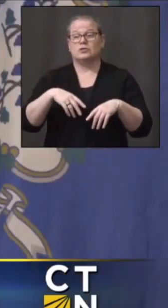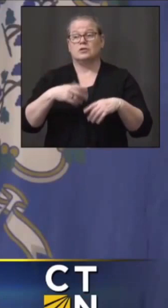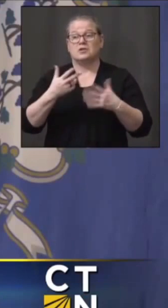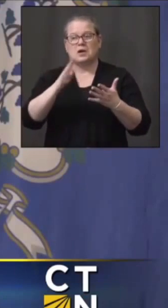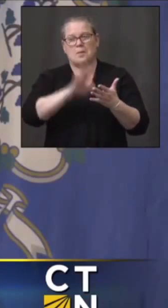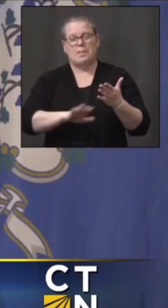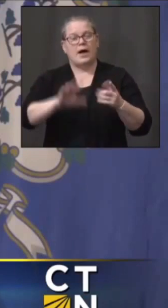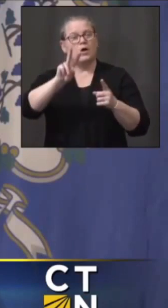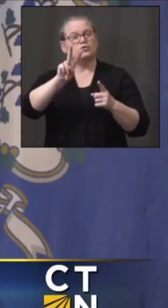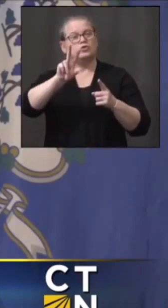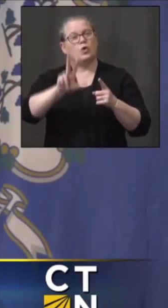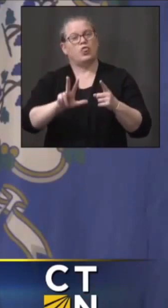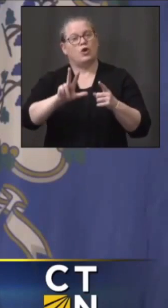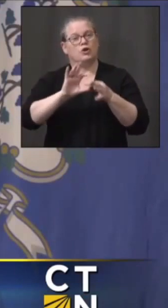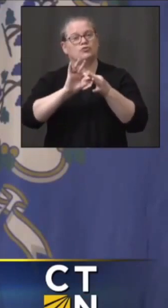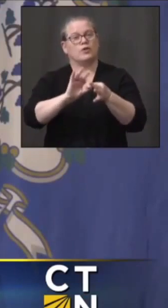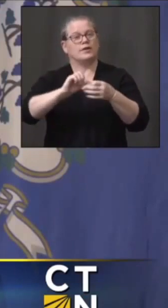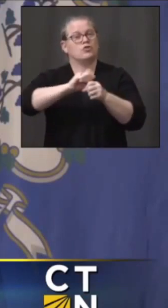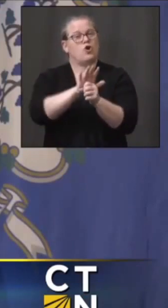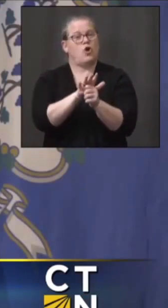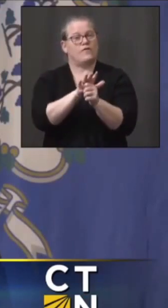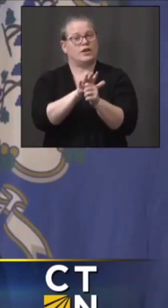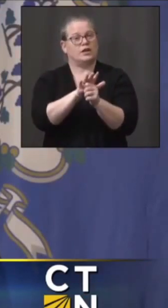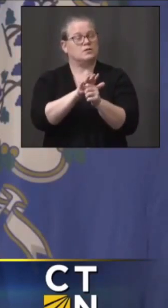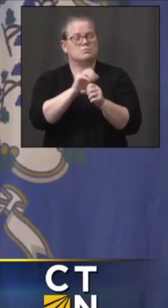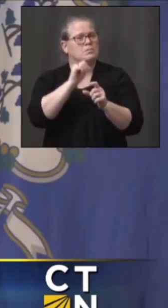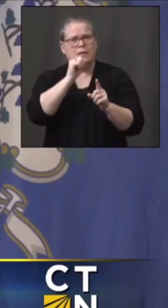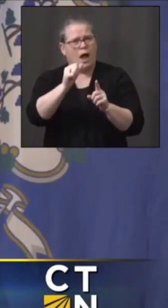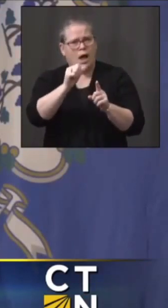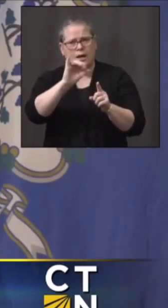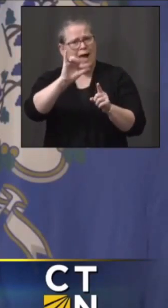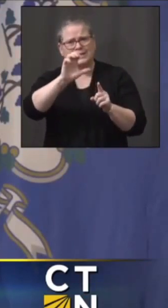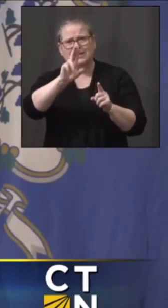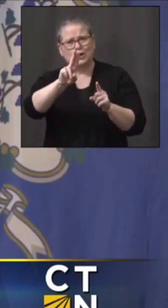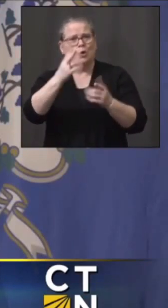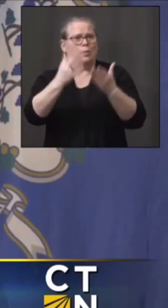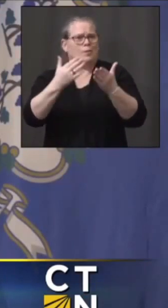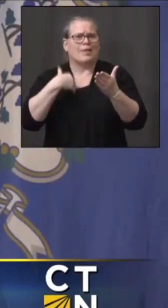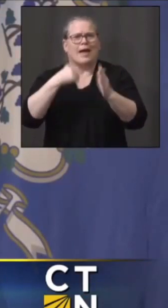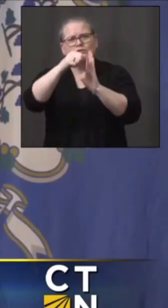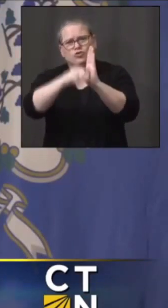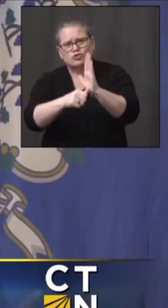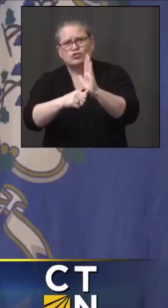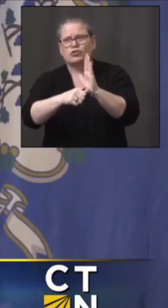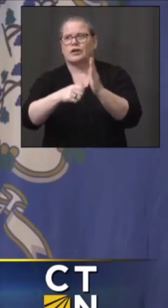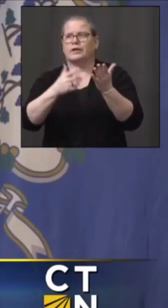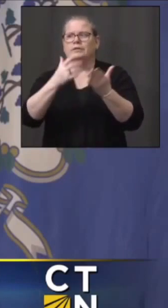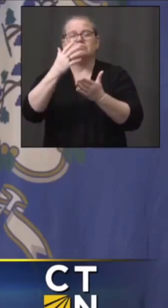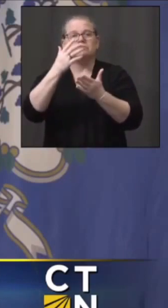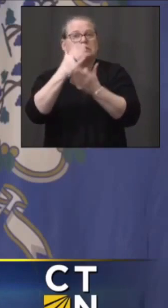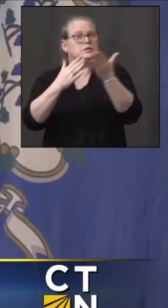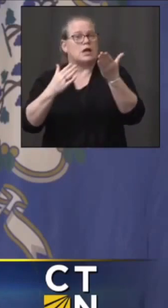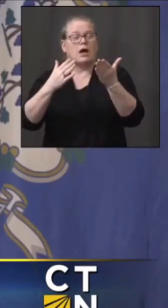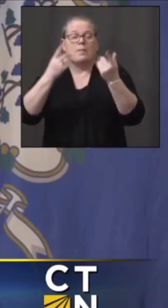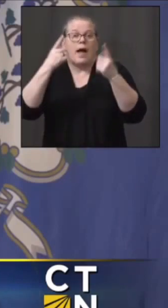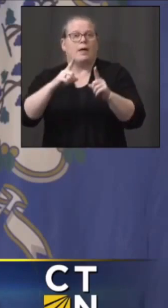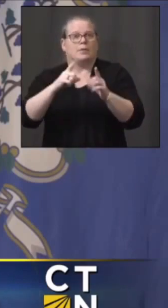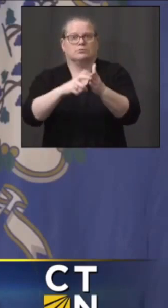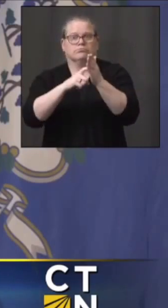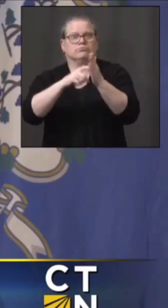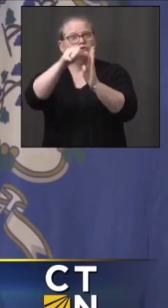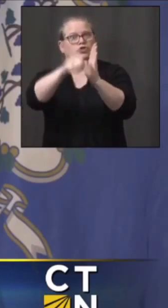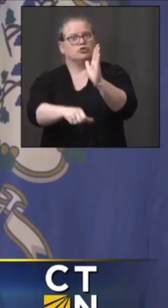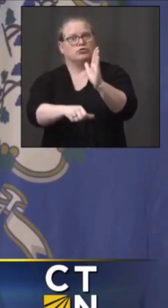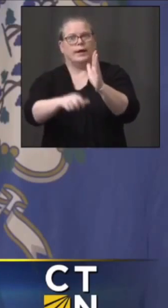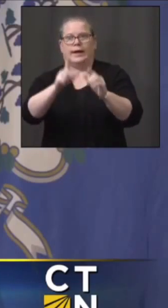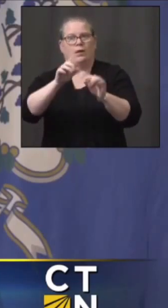COVID. 2/3 are related to different types of surgeries. Some of them are urgent surgeries, and you can't put them off. Some of those are